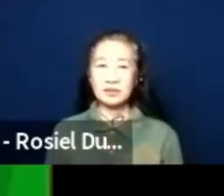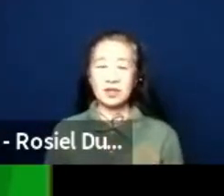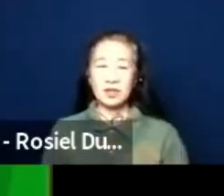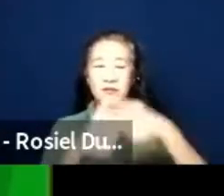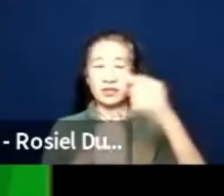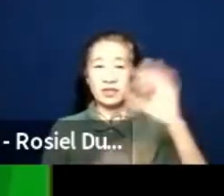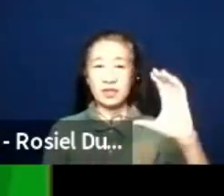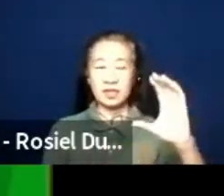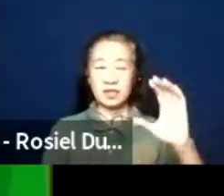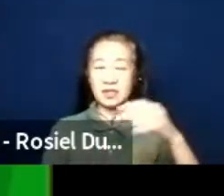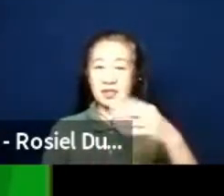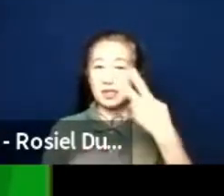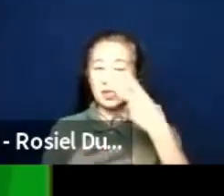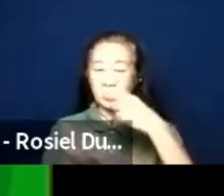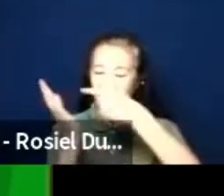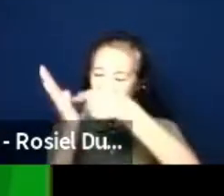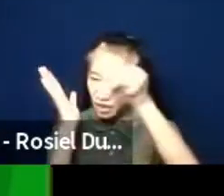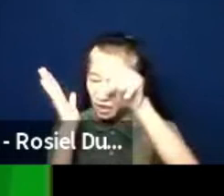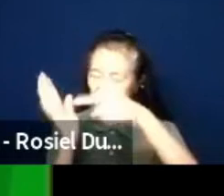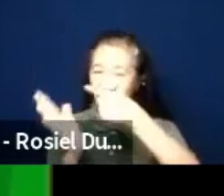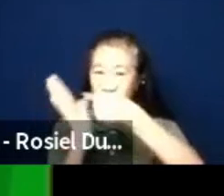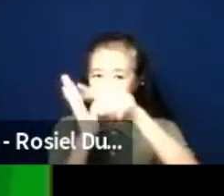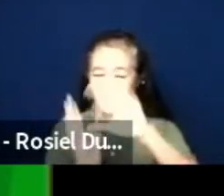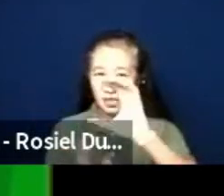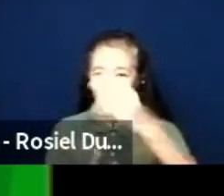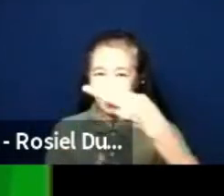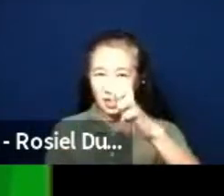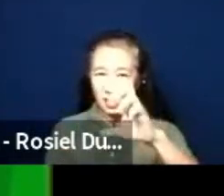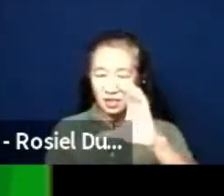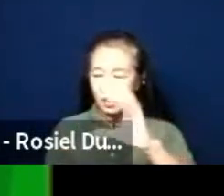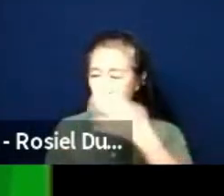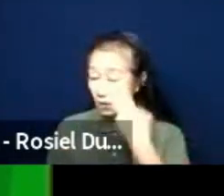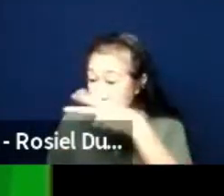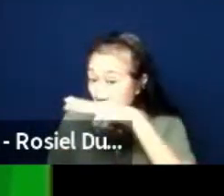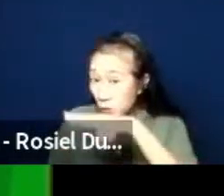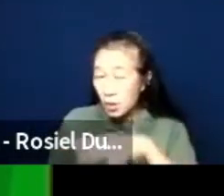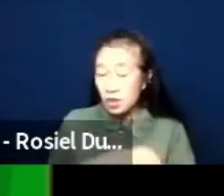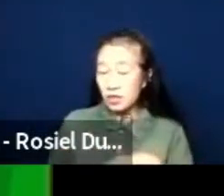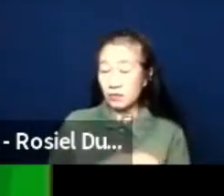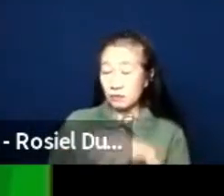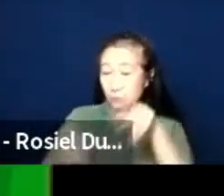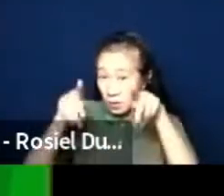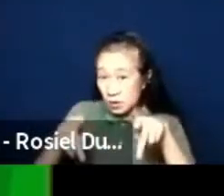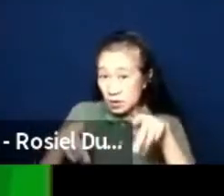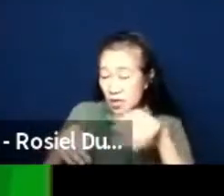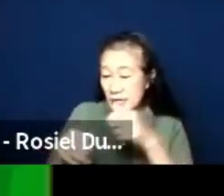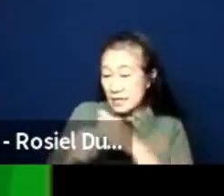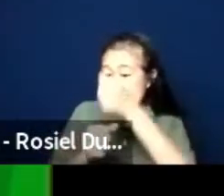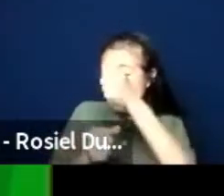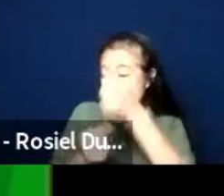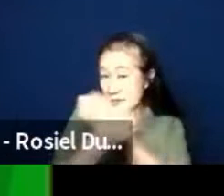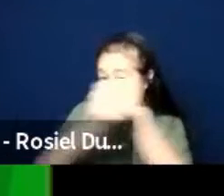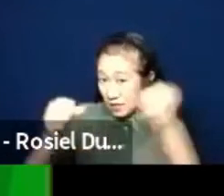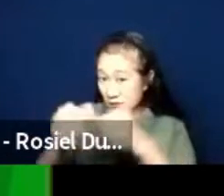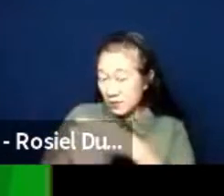First C is check. First C is check. Assess victim from a safe distance. So you check if